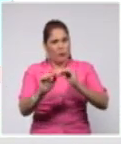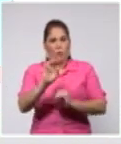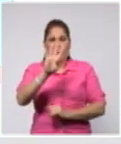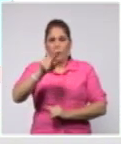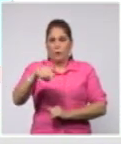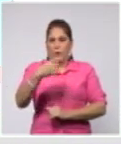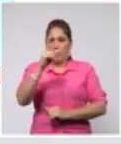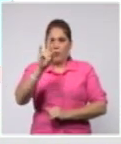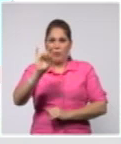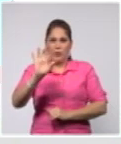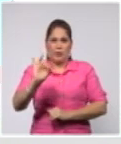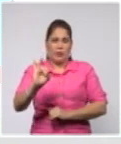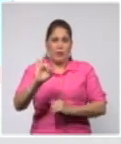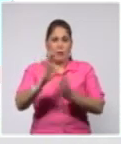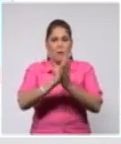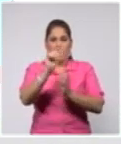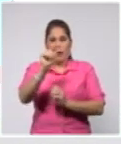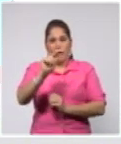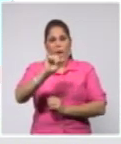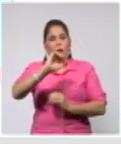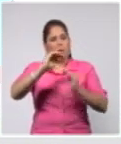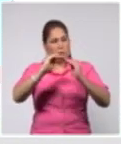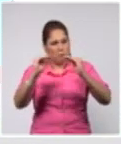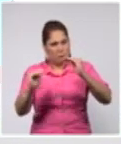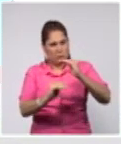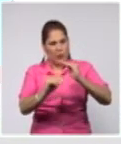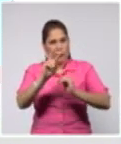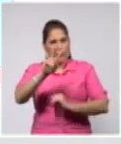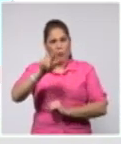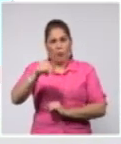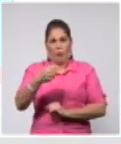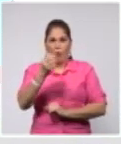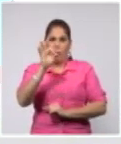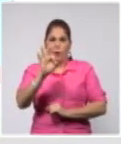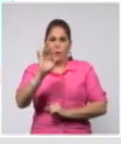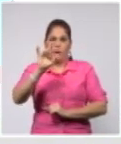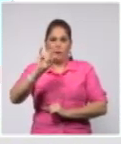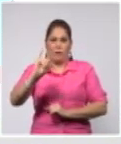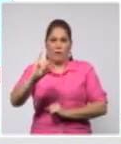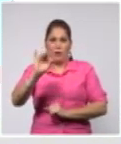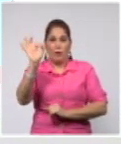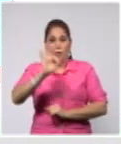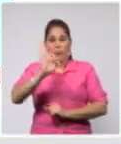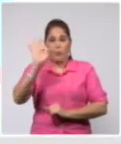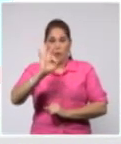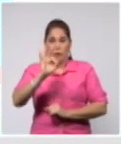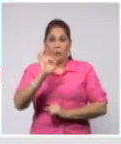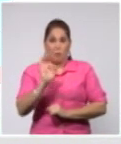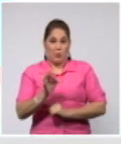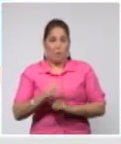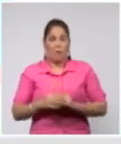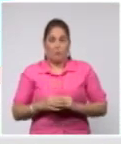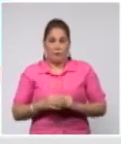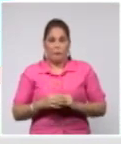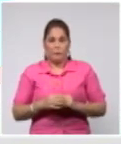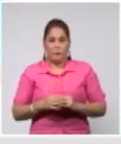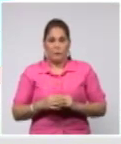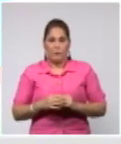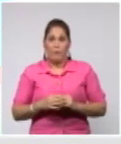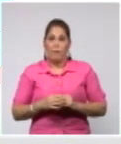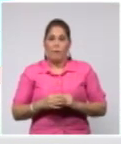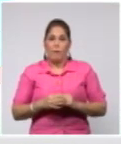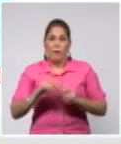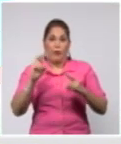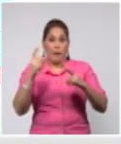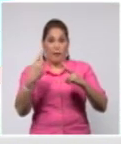Cuba, Guantánamo, and the Isle of Youth Special Municipality have reported no new cases over the